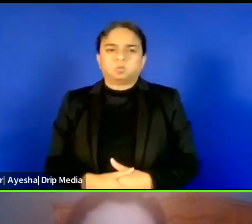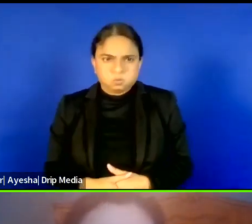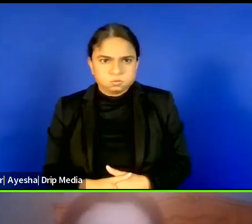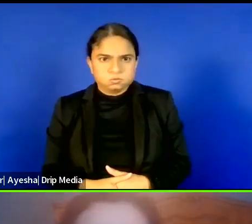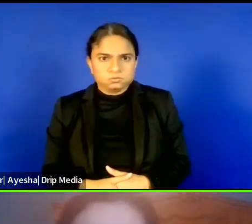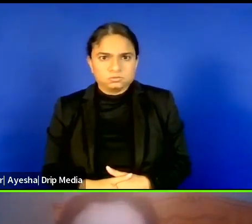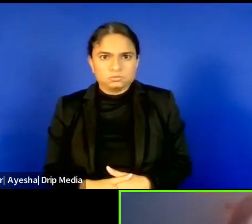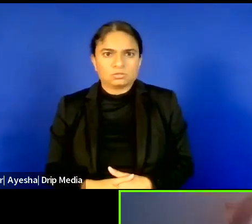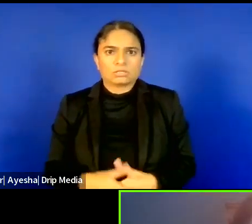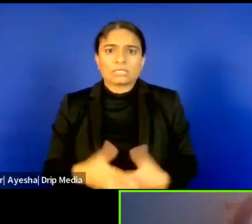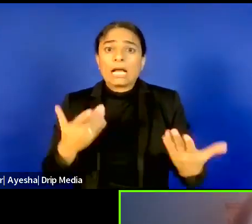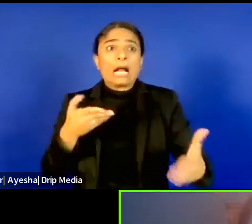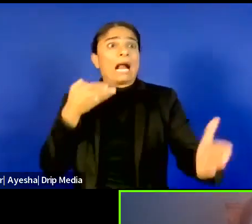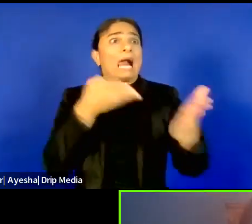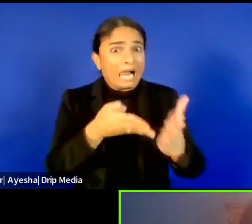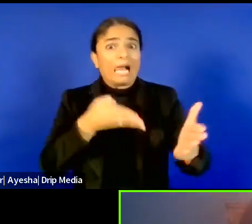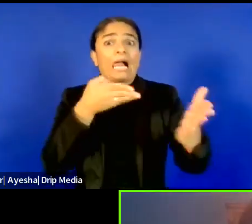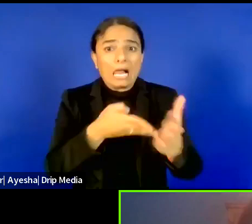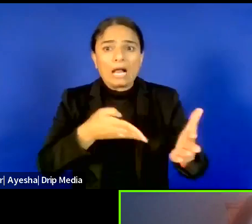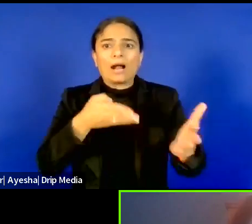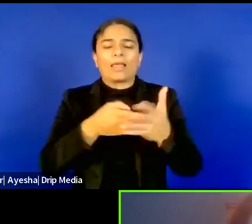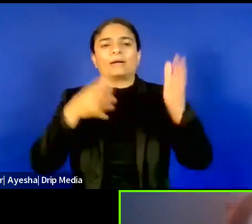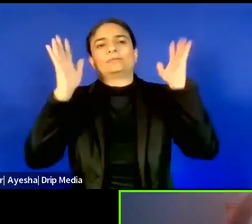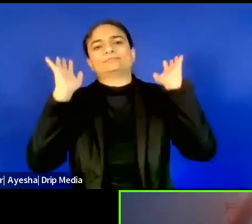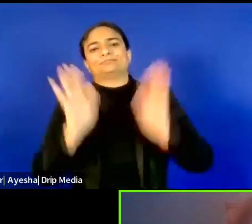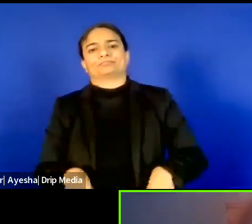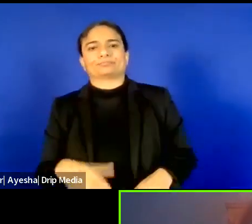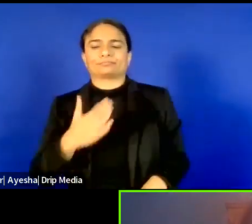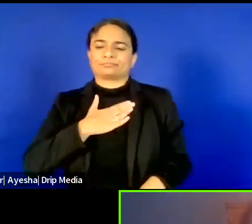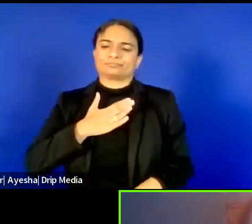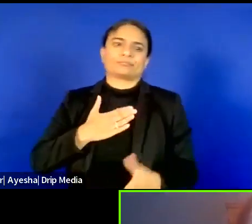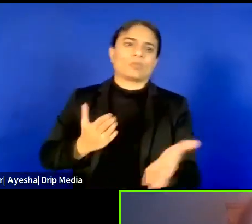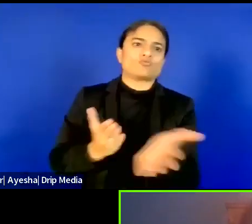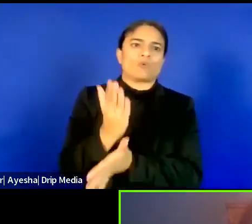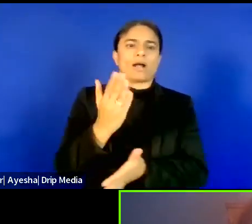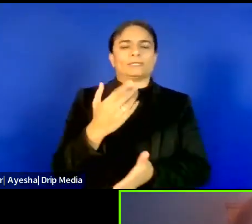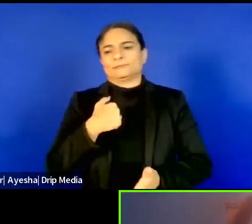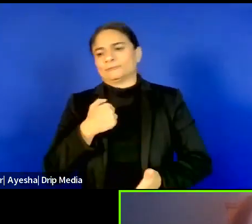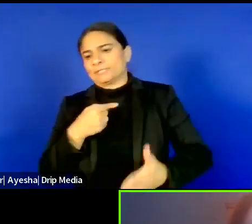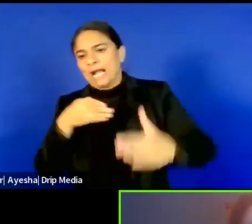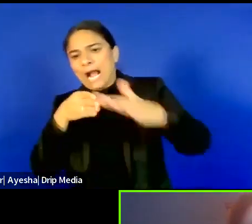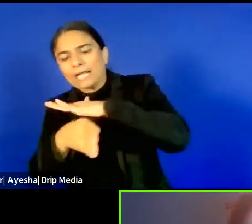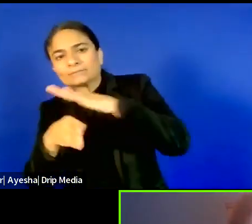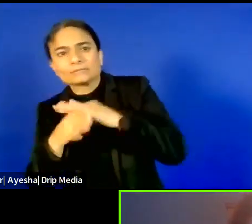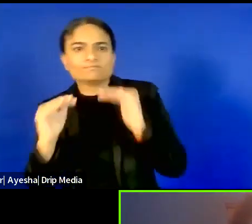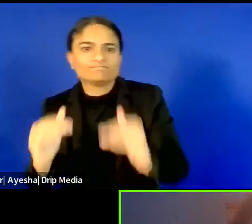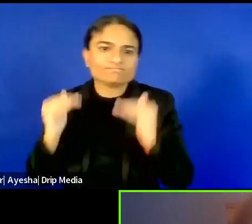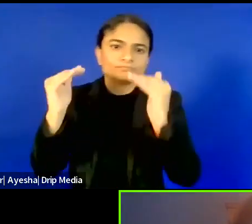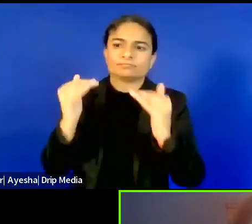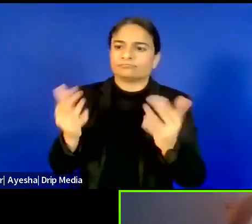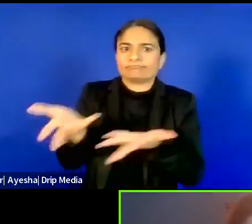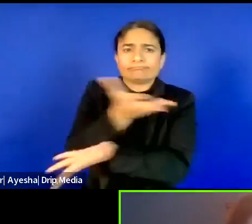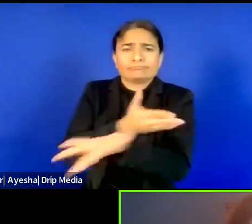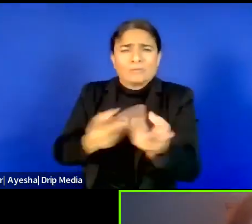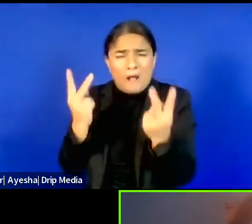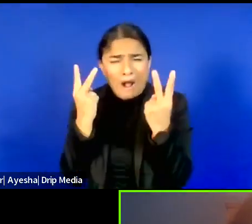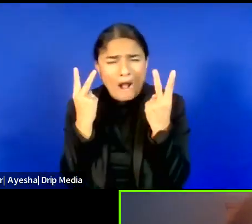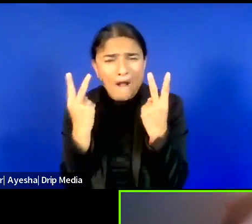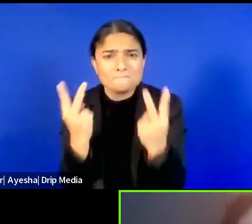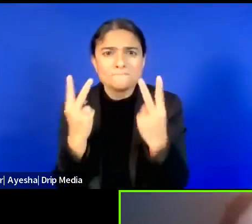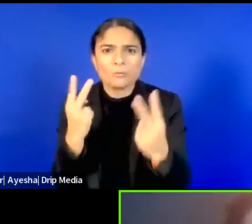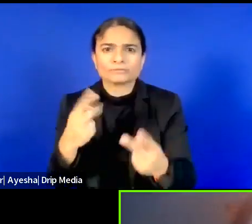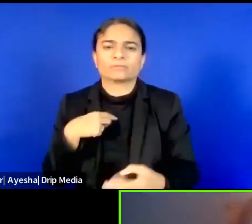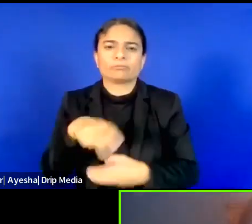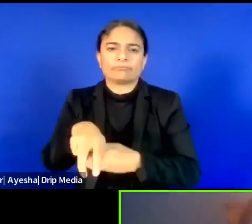to discuss the substance of the conversations. And so this time, getting into